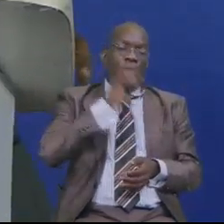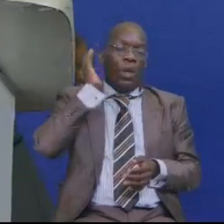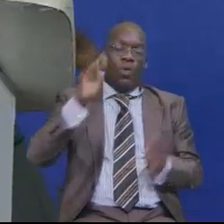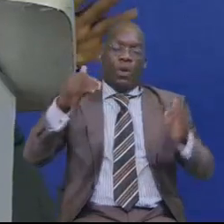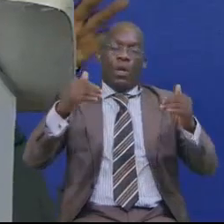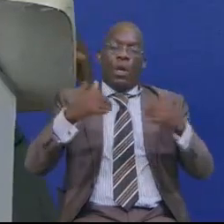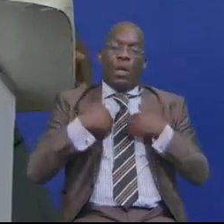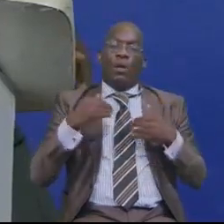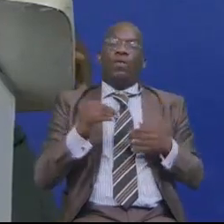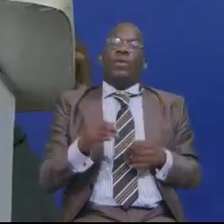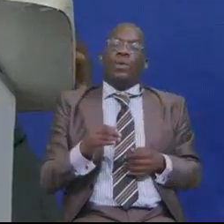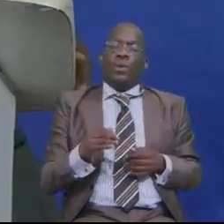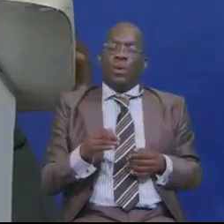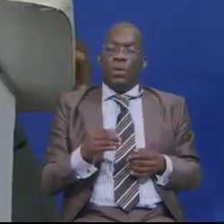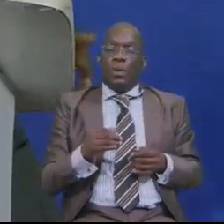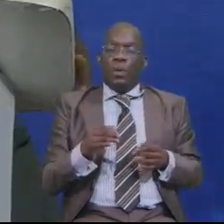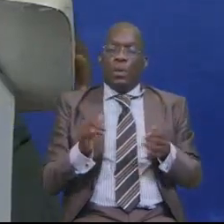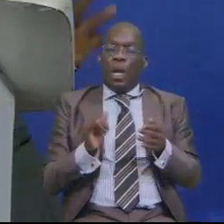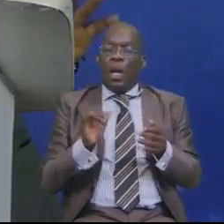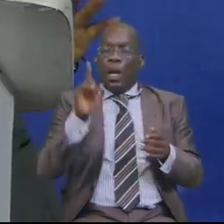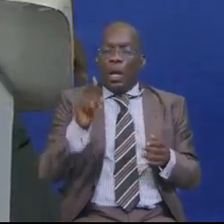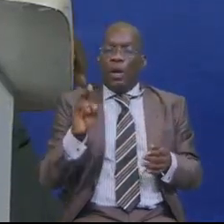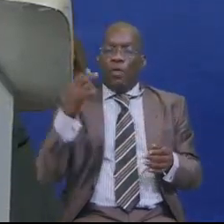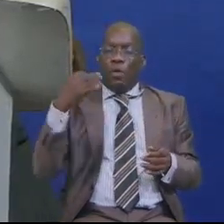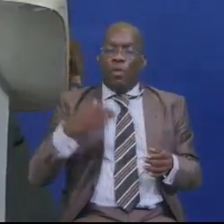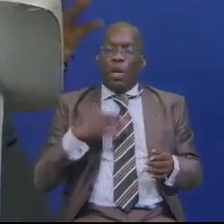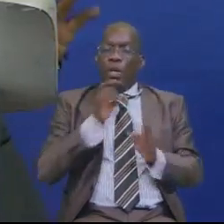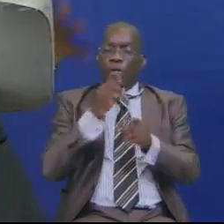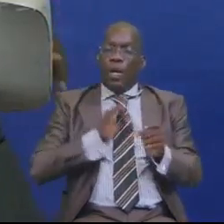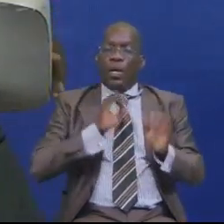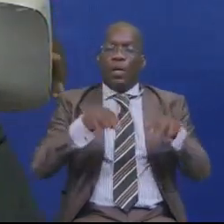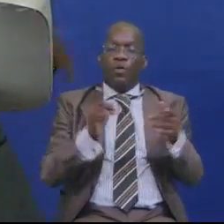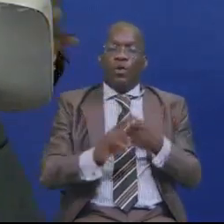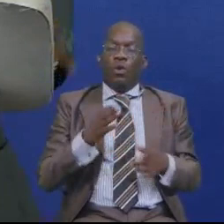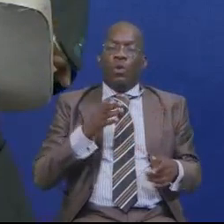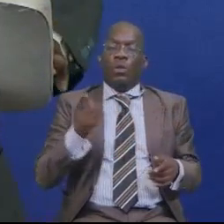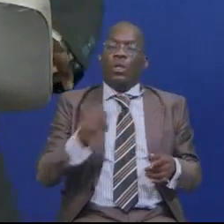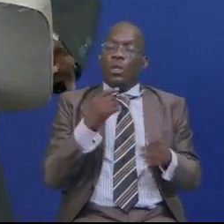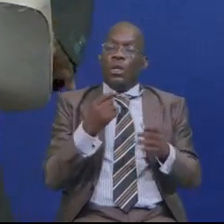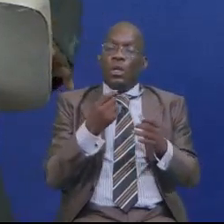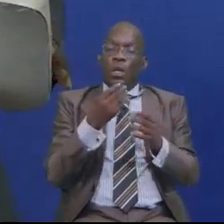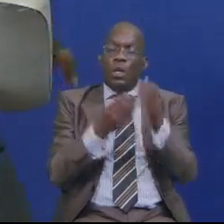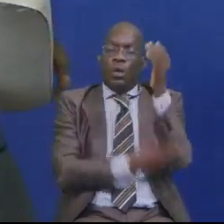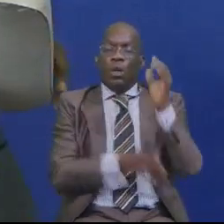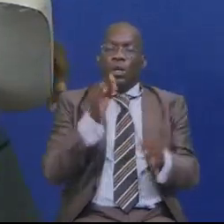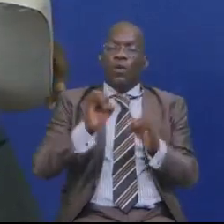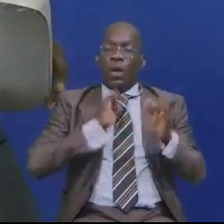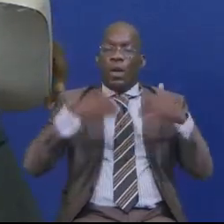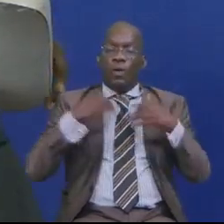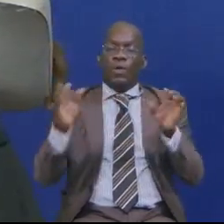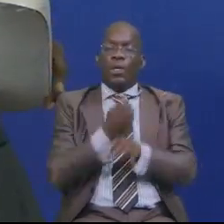gifts, goods, I give to the poor. And if I have taken, if I have